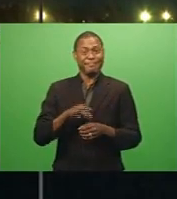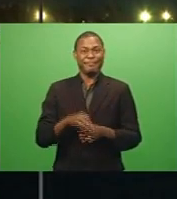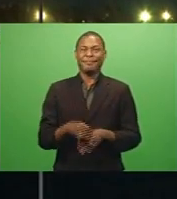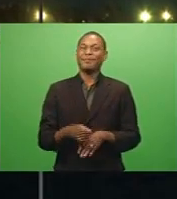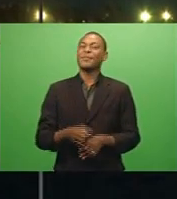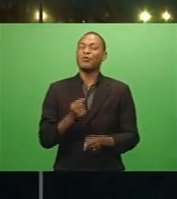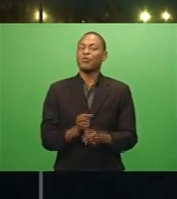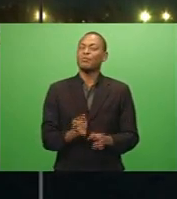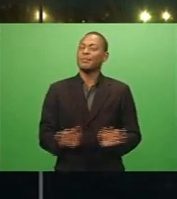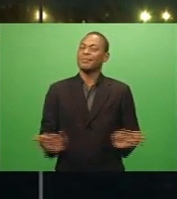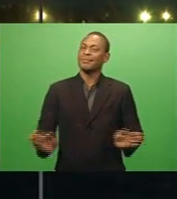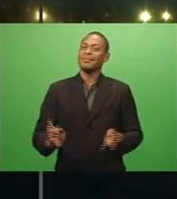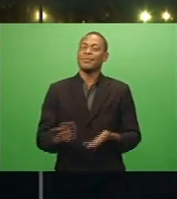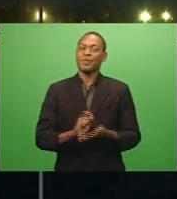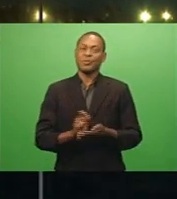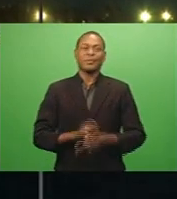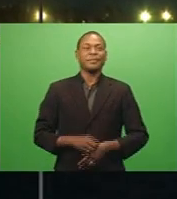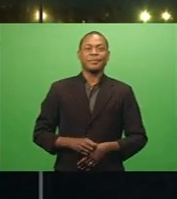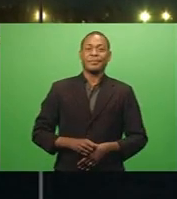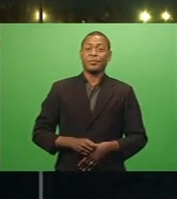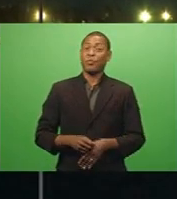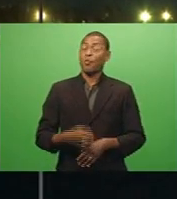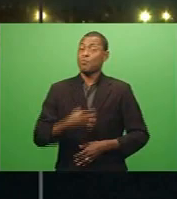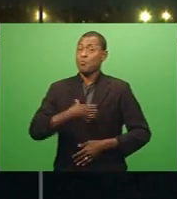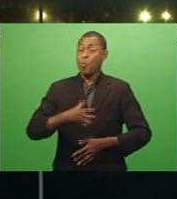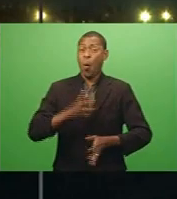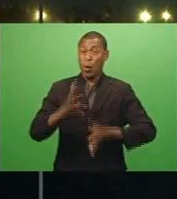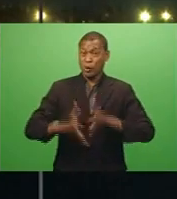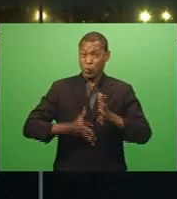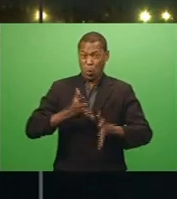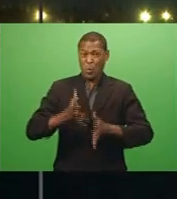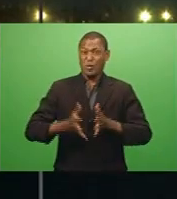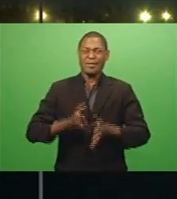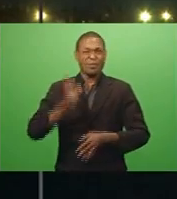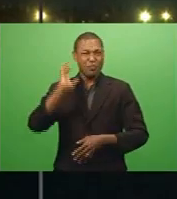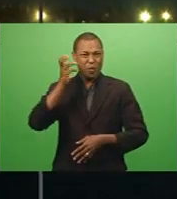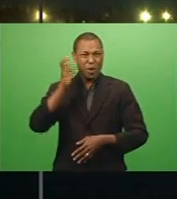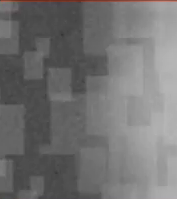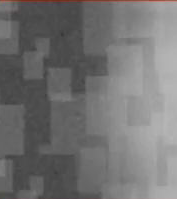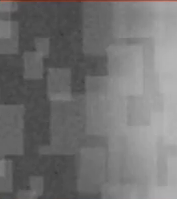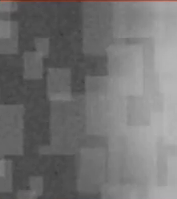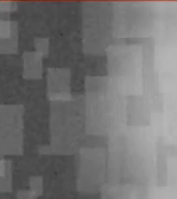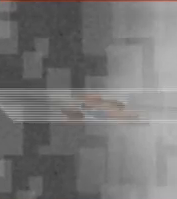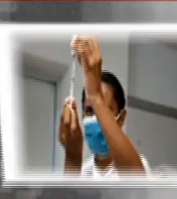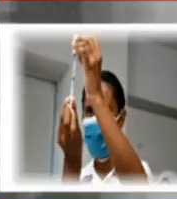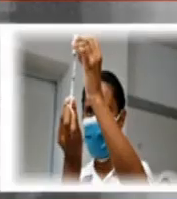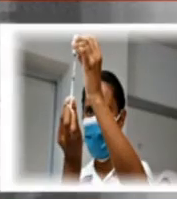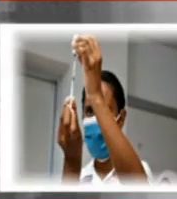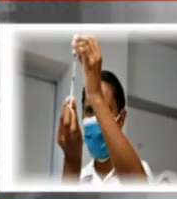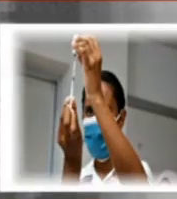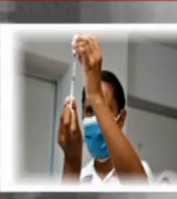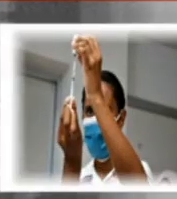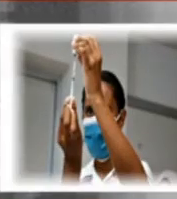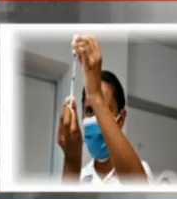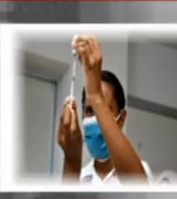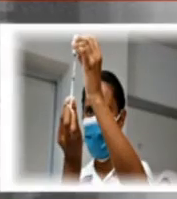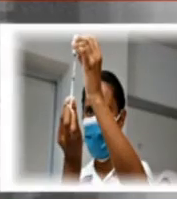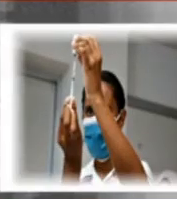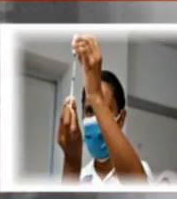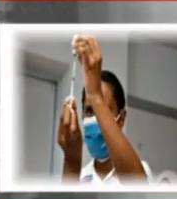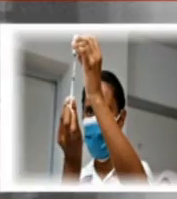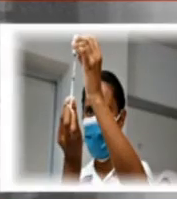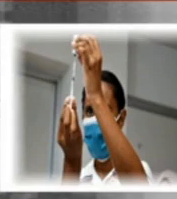stories and others, you can tune in daily to our sister radio station Gold FM. To our poll question, this week we are asking, should